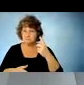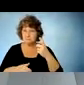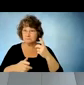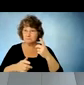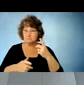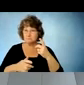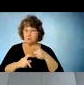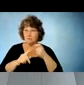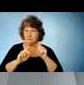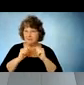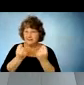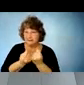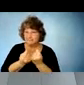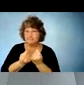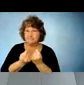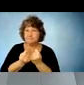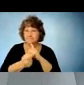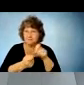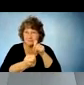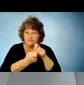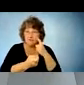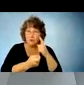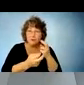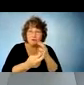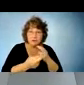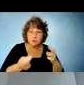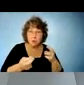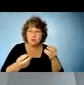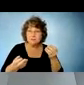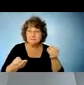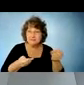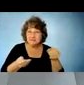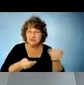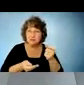specific to the resources facilitation or to spinal cord injury